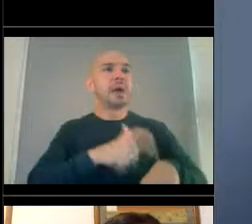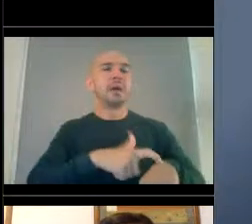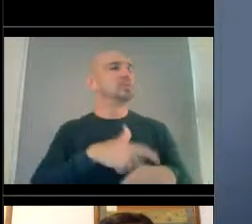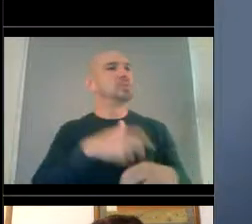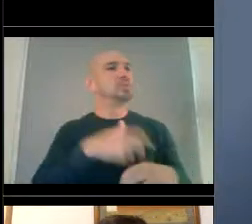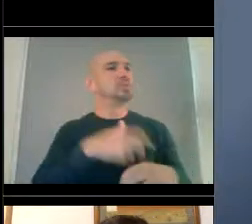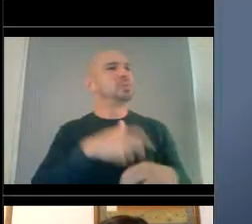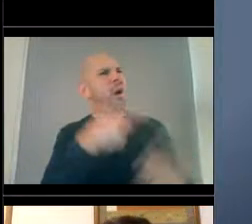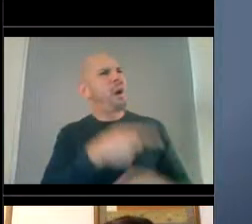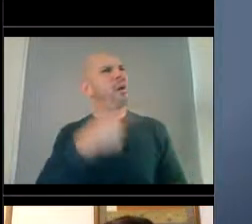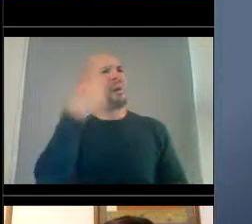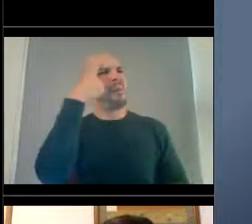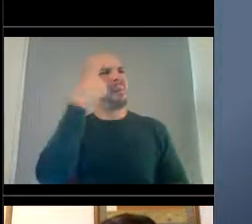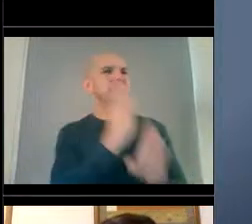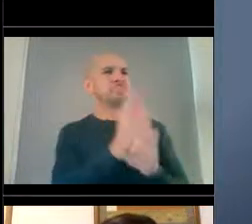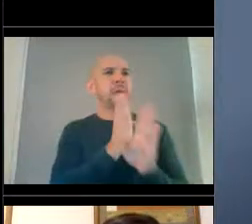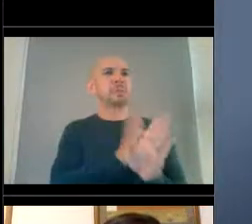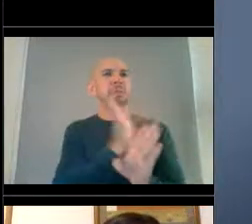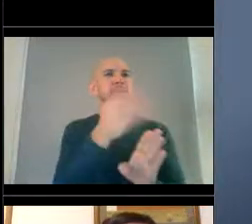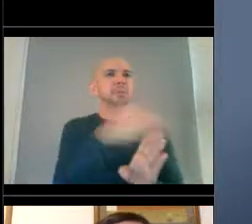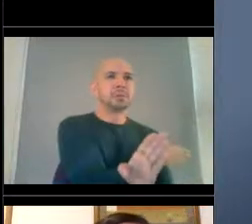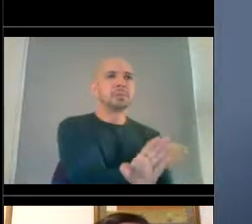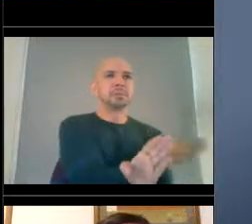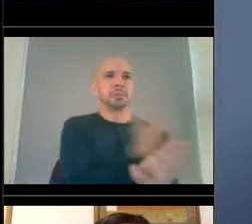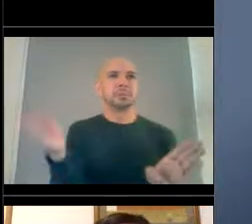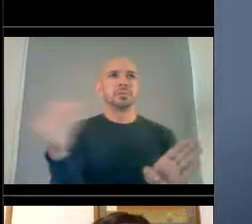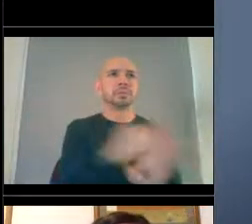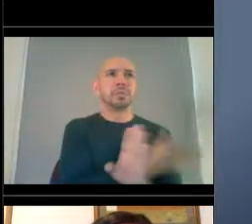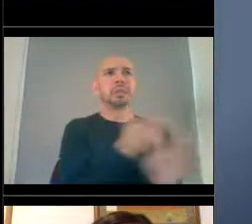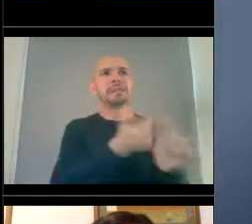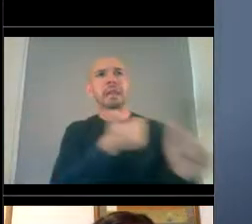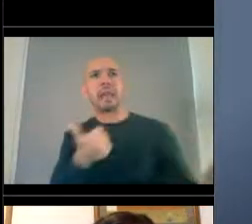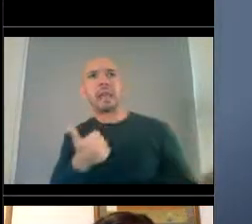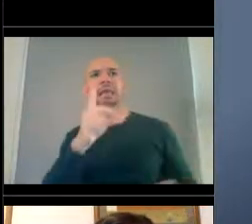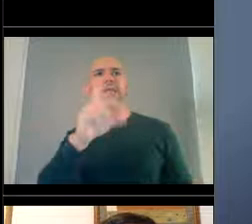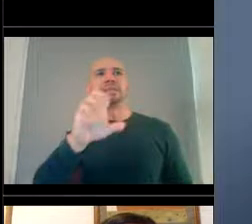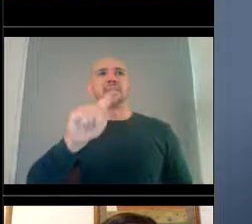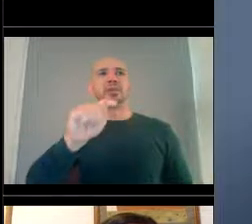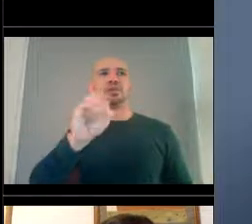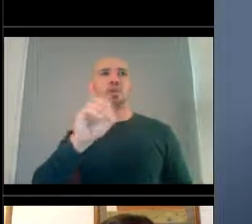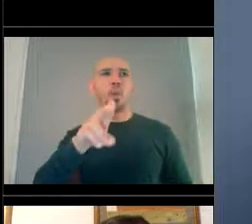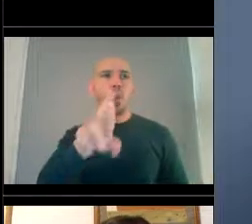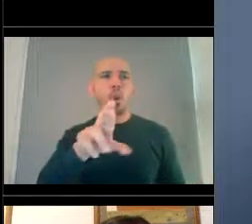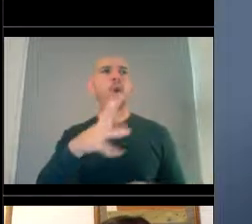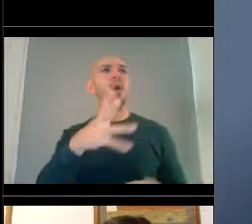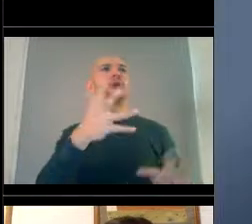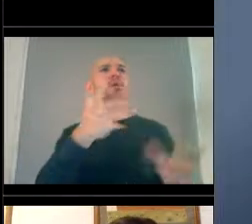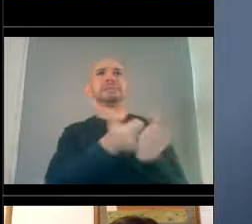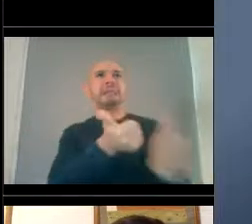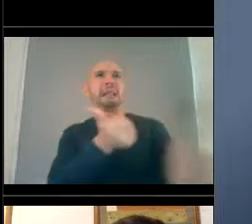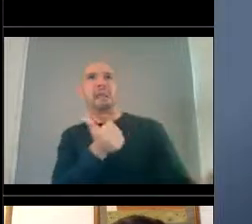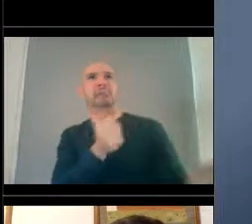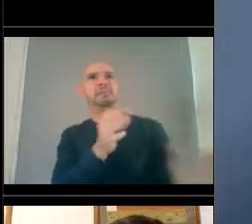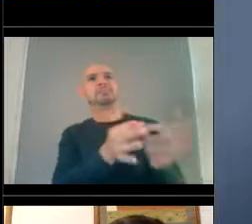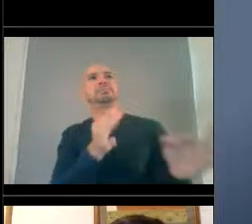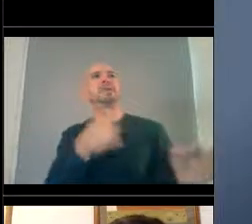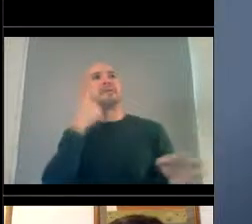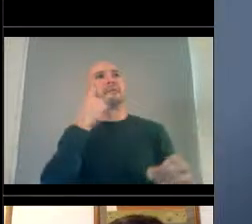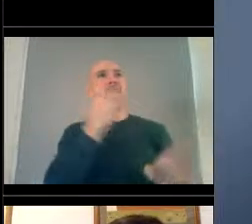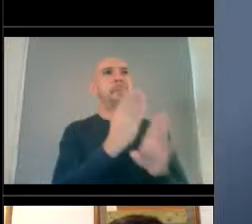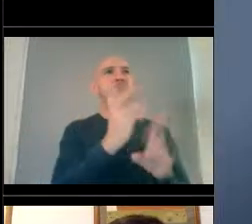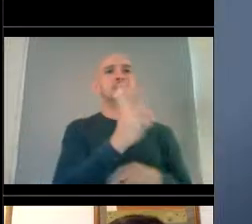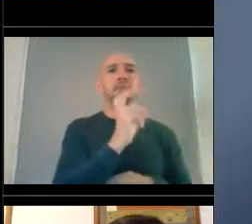of these detours or just because of um delays in public transportation uh also unused real estate